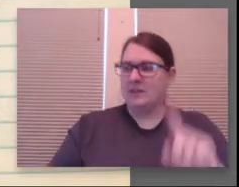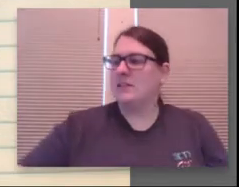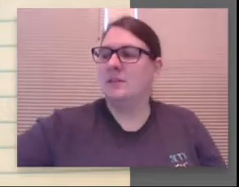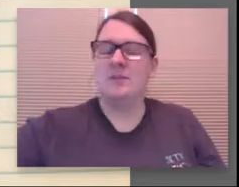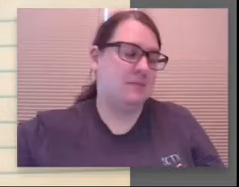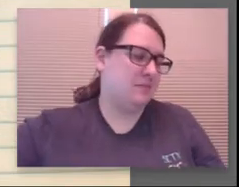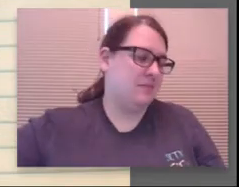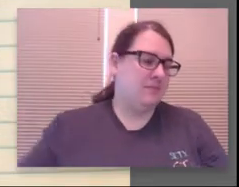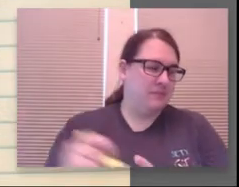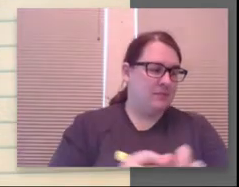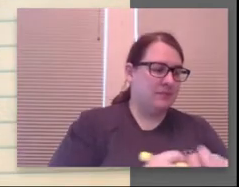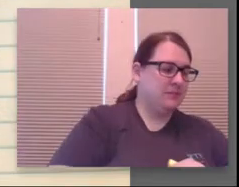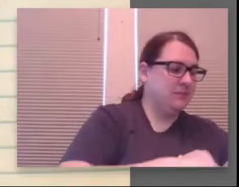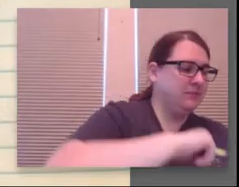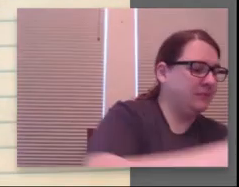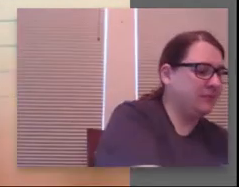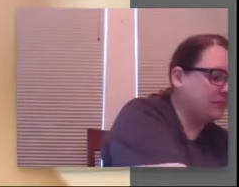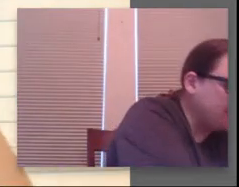different?